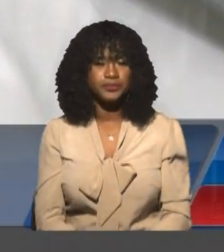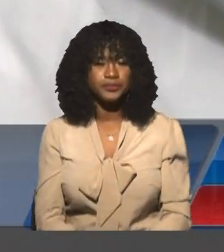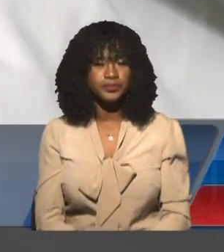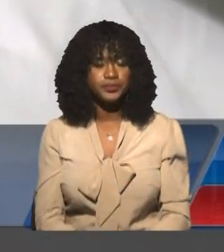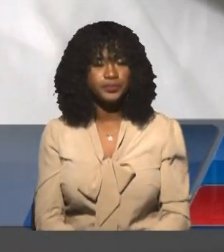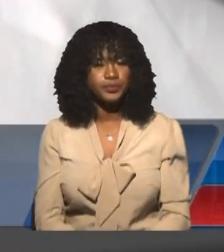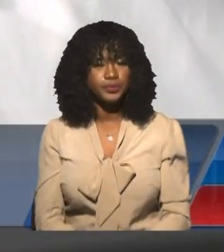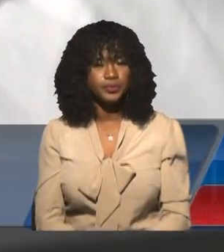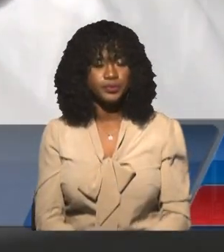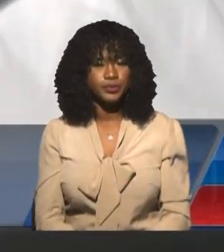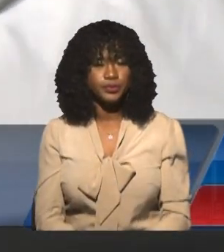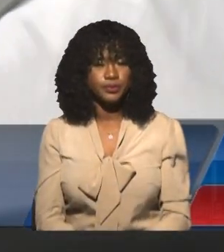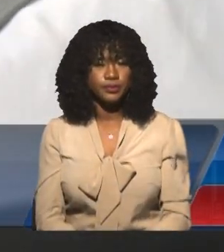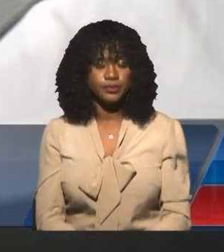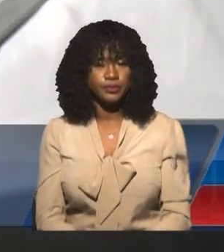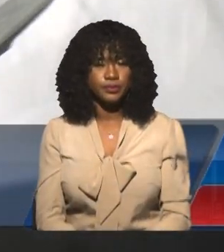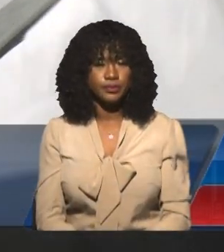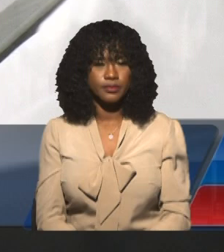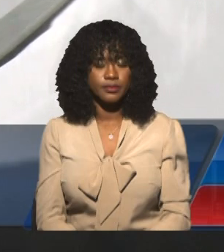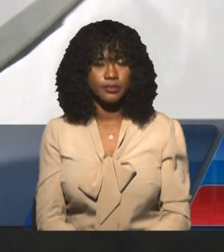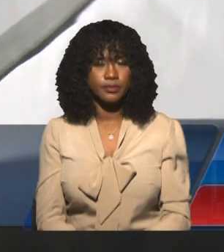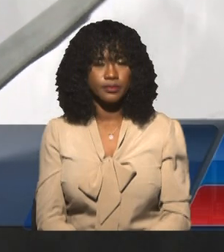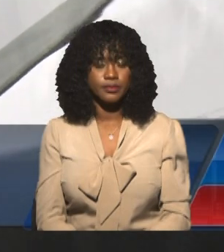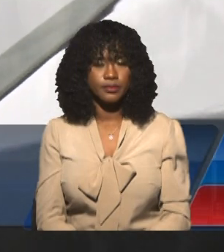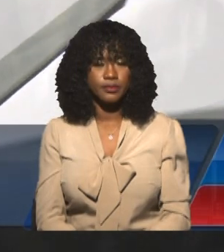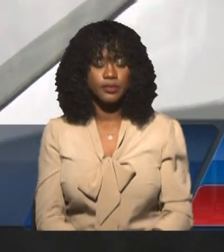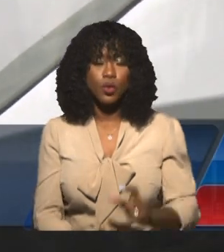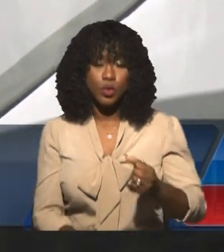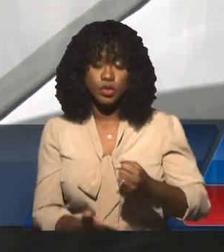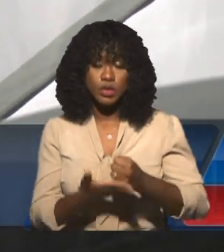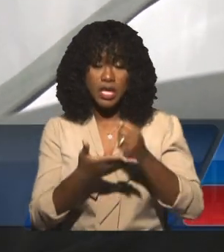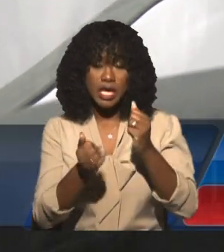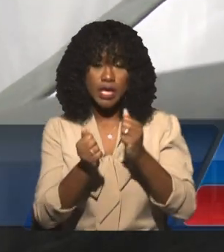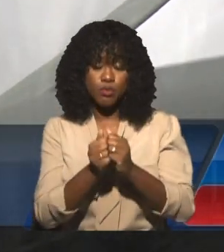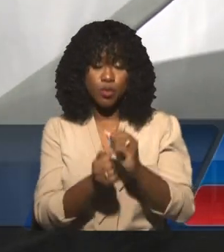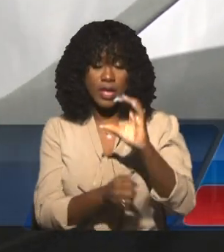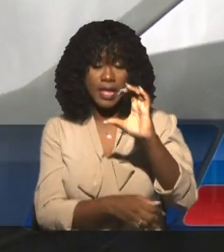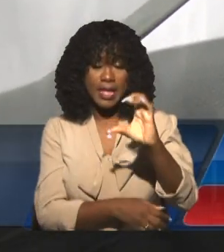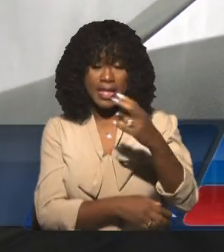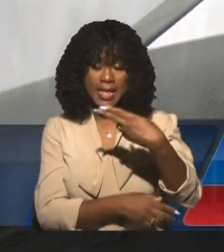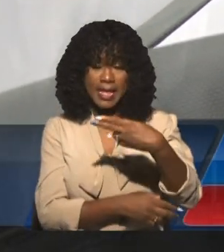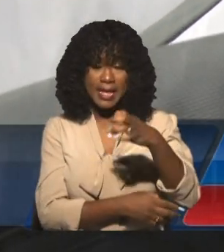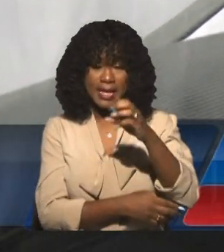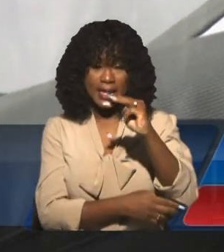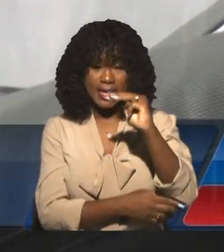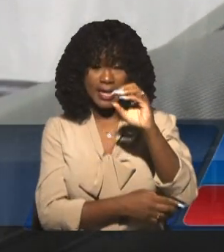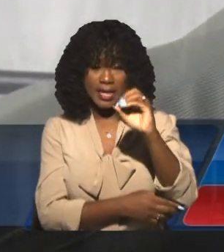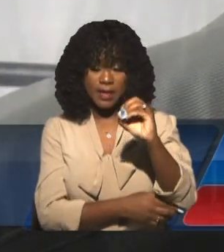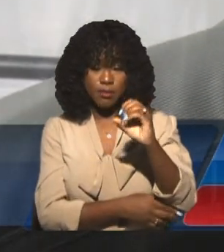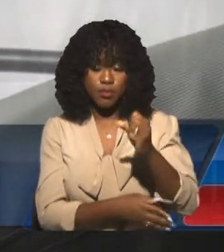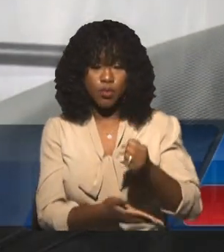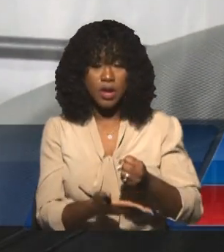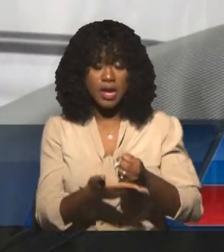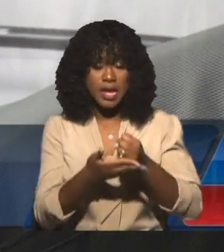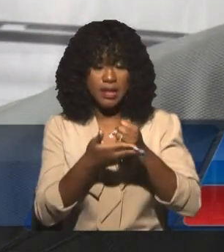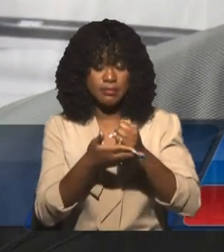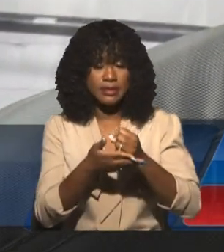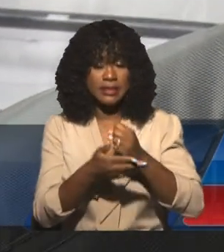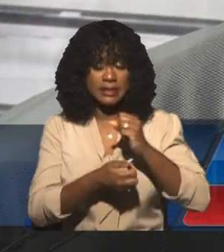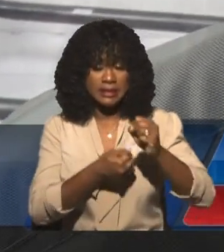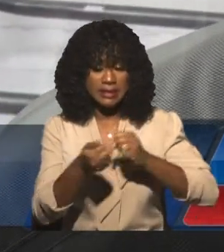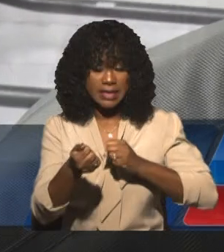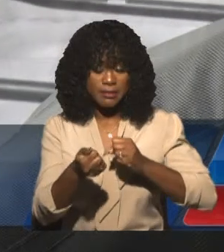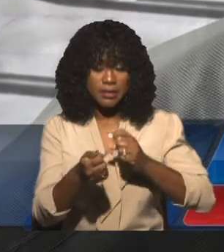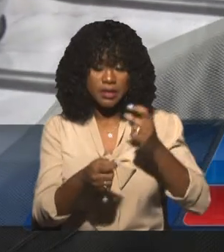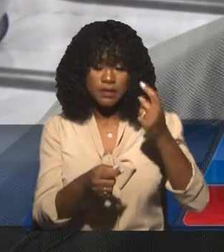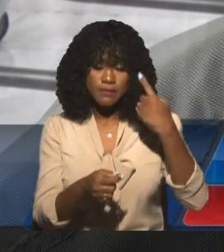has also been advantageous to augment the effectiveness of chemotherapy and radiation for cancer patients, helping to restore tissue damage for stroke